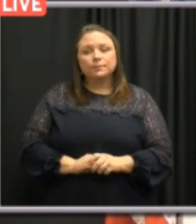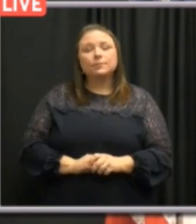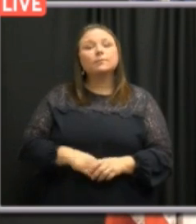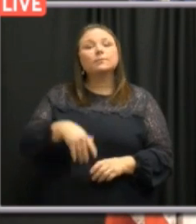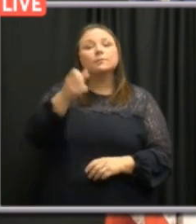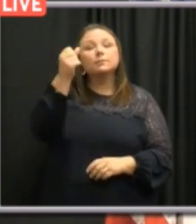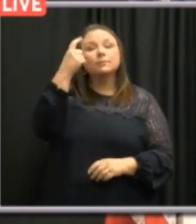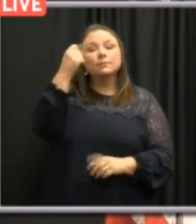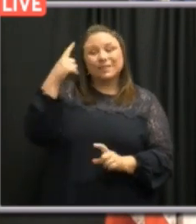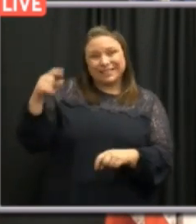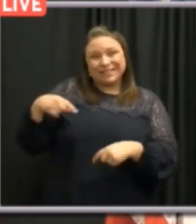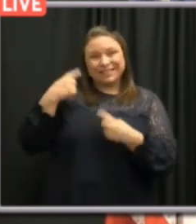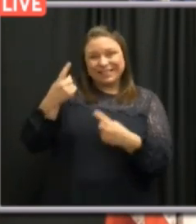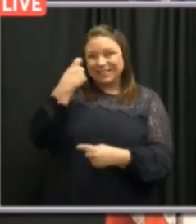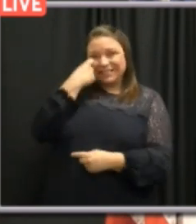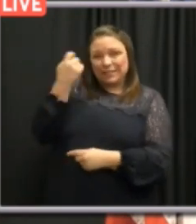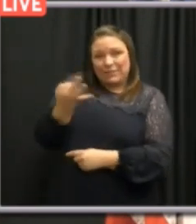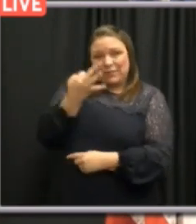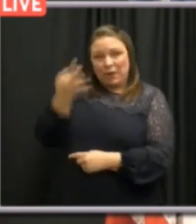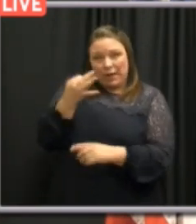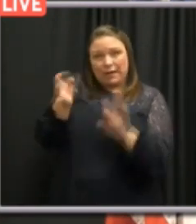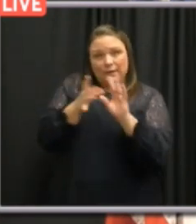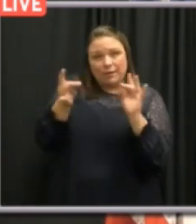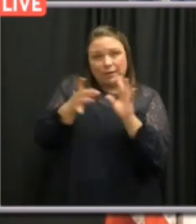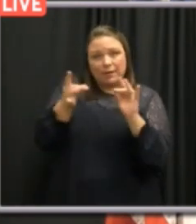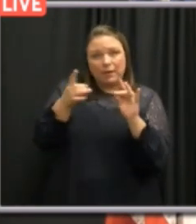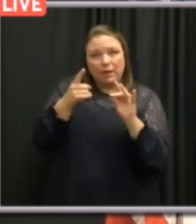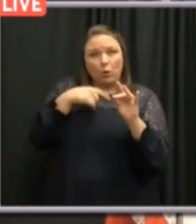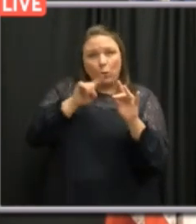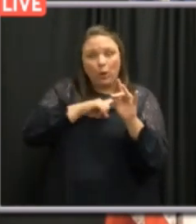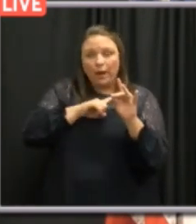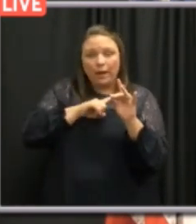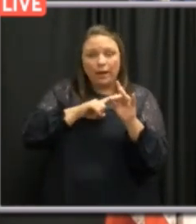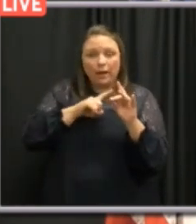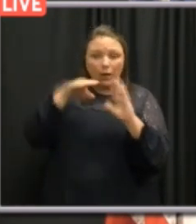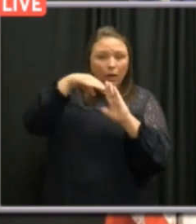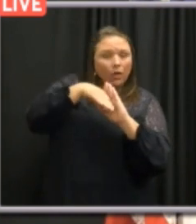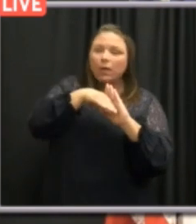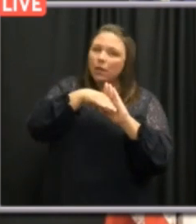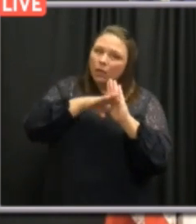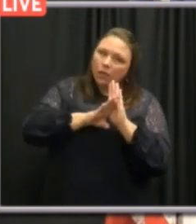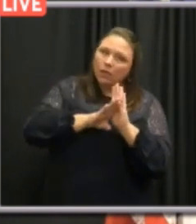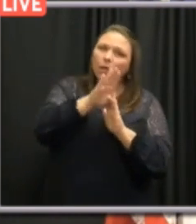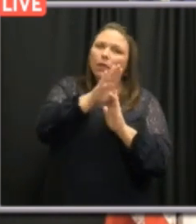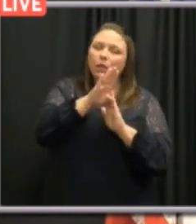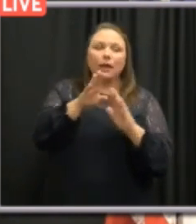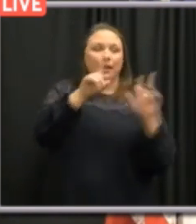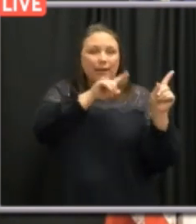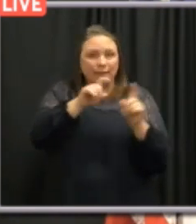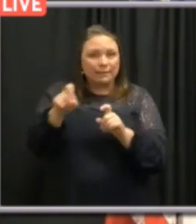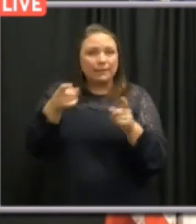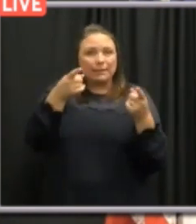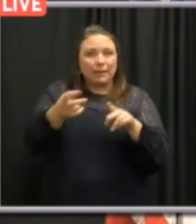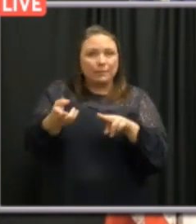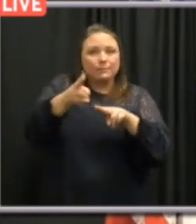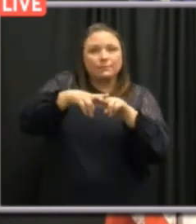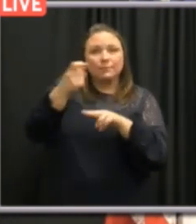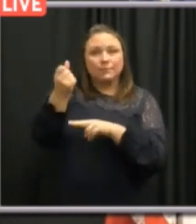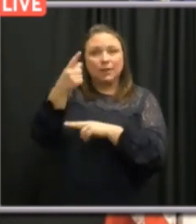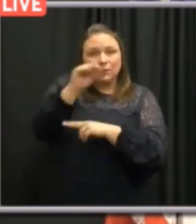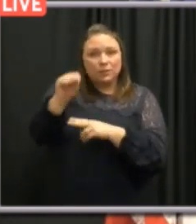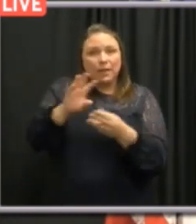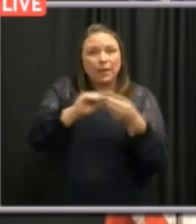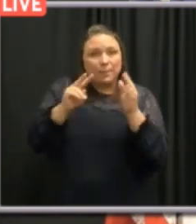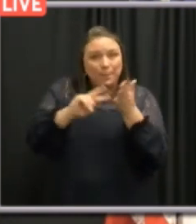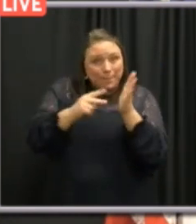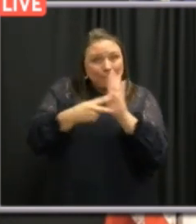Now, since our last press conference on Friday, the trend has not been good, as the mayor stated. While testing has increased by 11%, the number